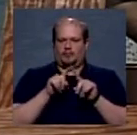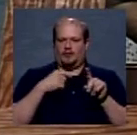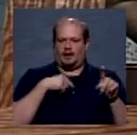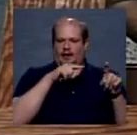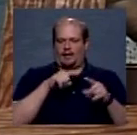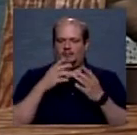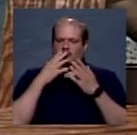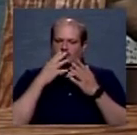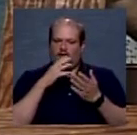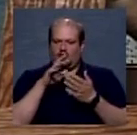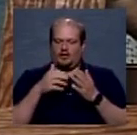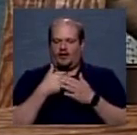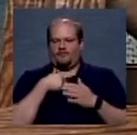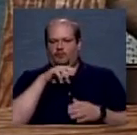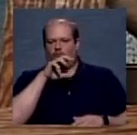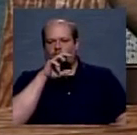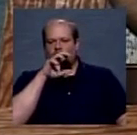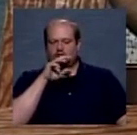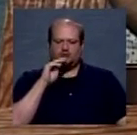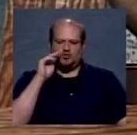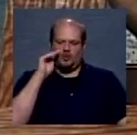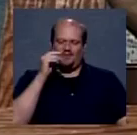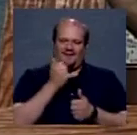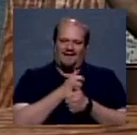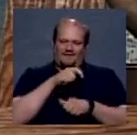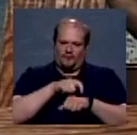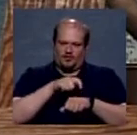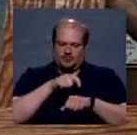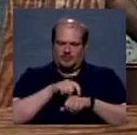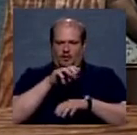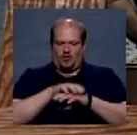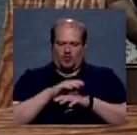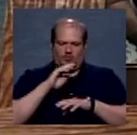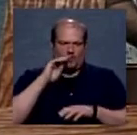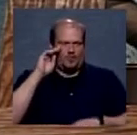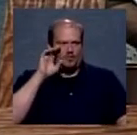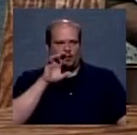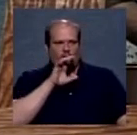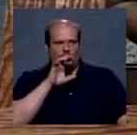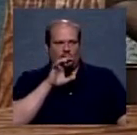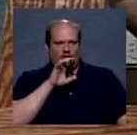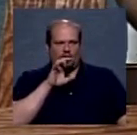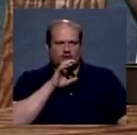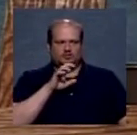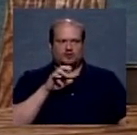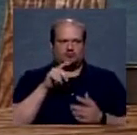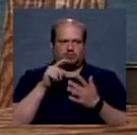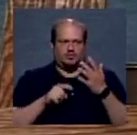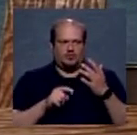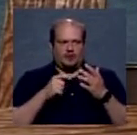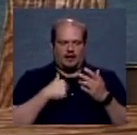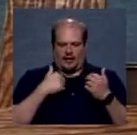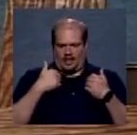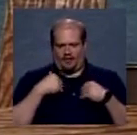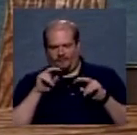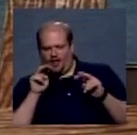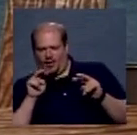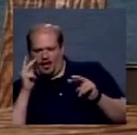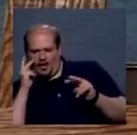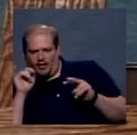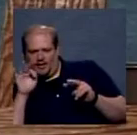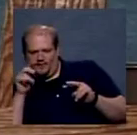all. I've been watching at home. Every time you're on, I'm at home watching and doing two or three other things. So I got my eye on you whether